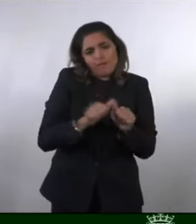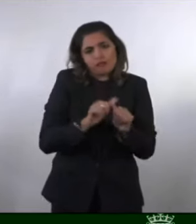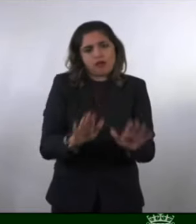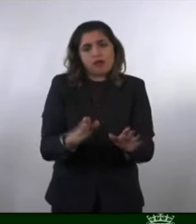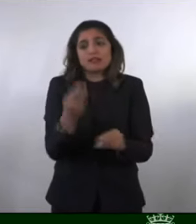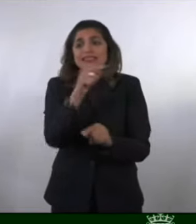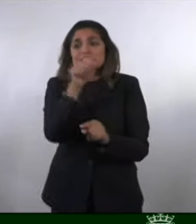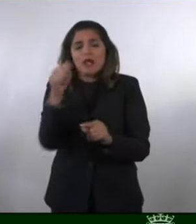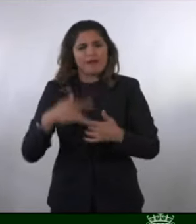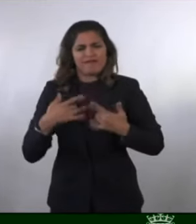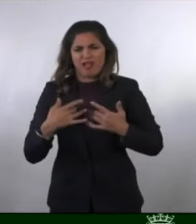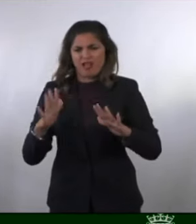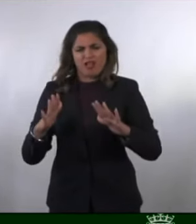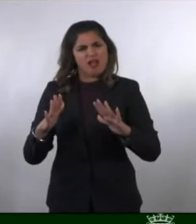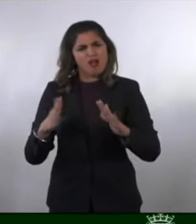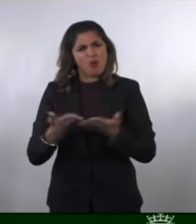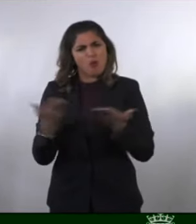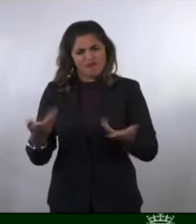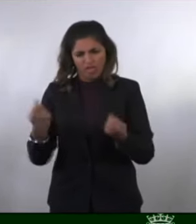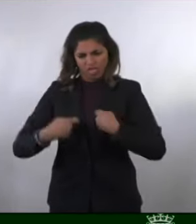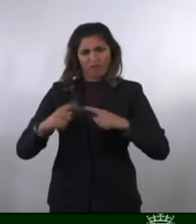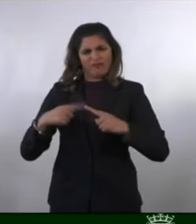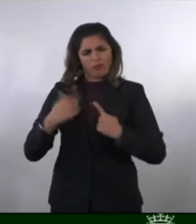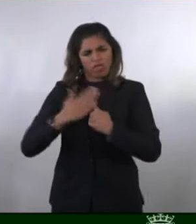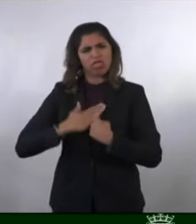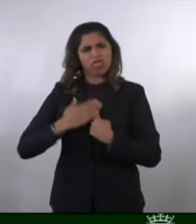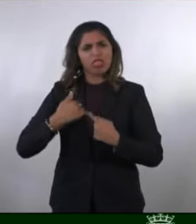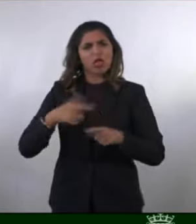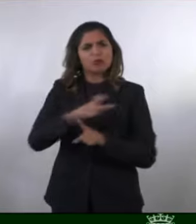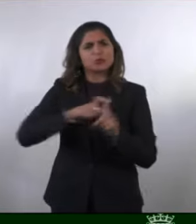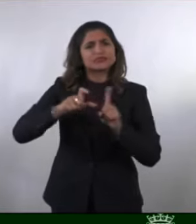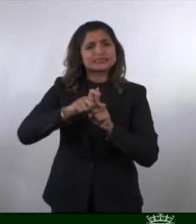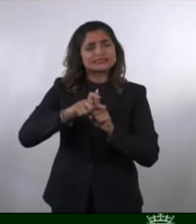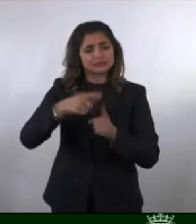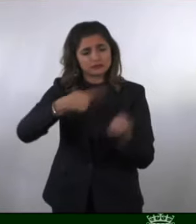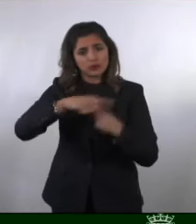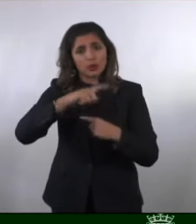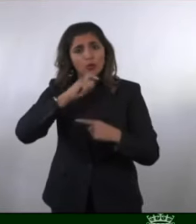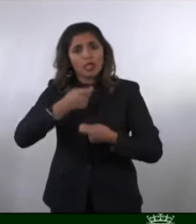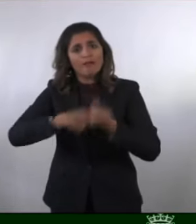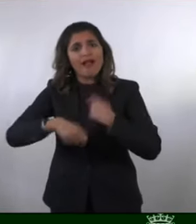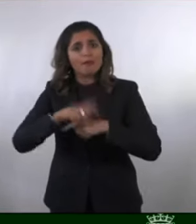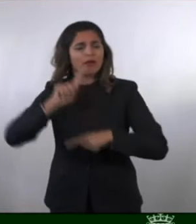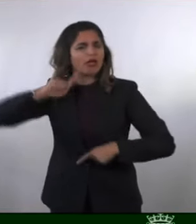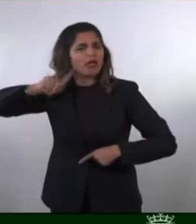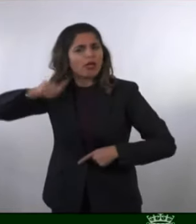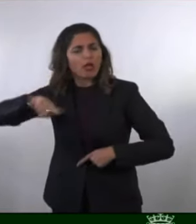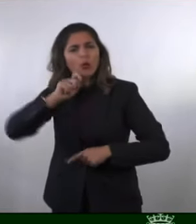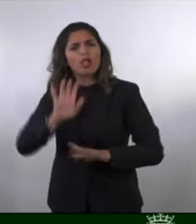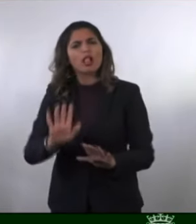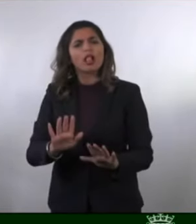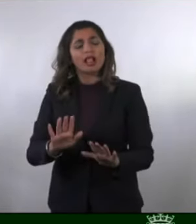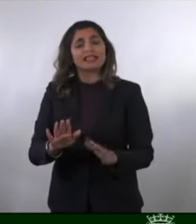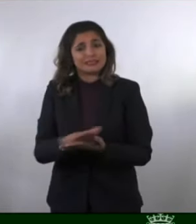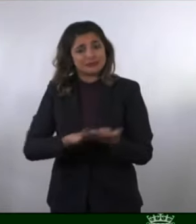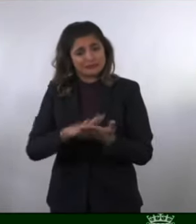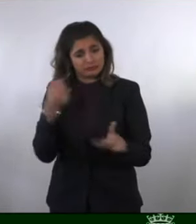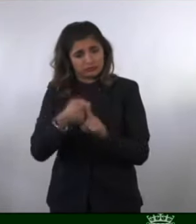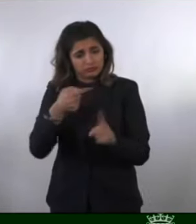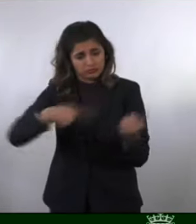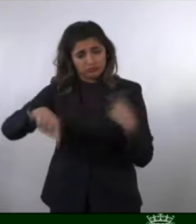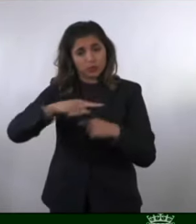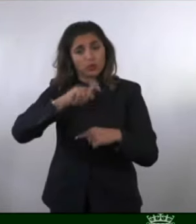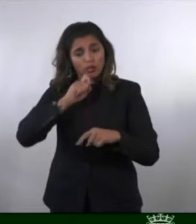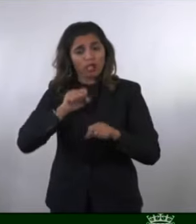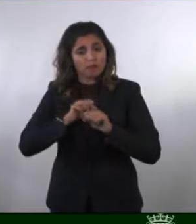particular community will simply not be respected or obeyed, and this will itself have a damaging effect on our long-term